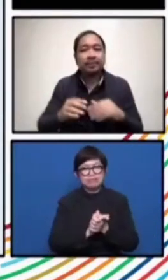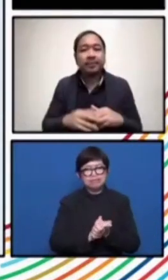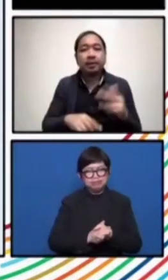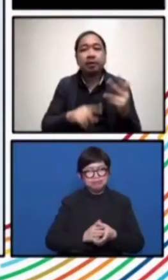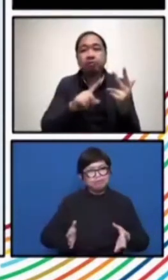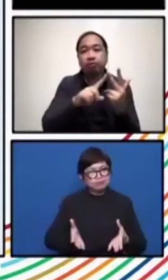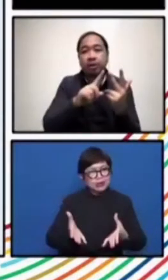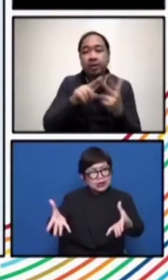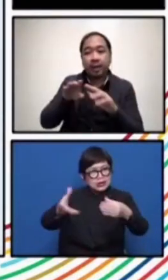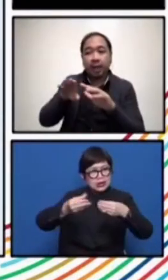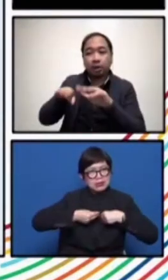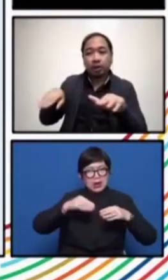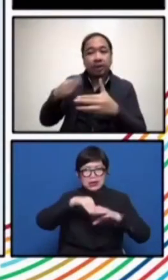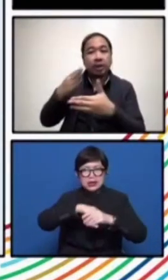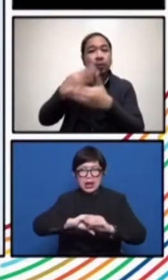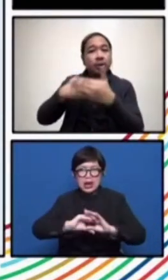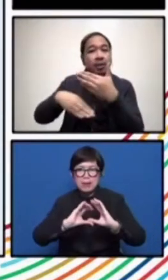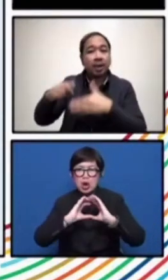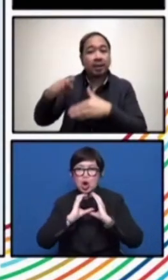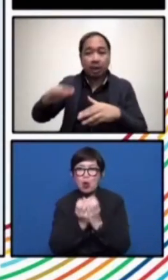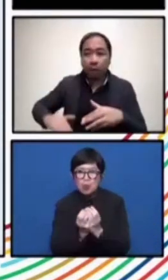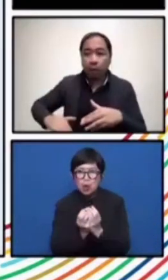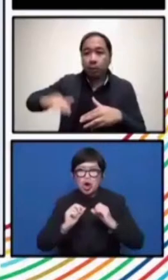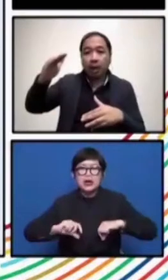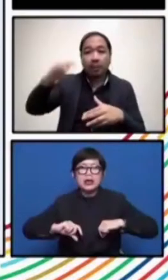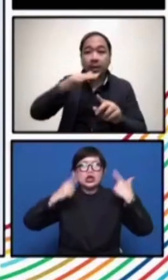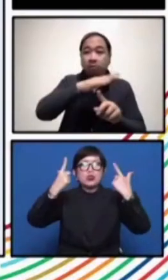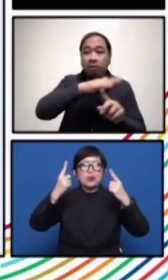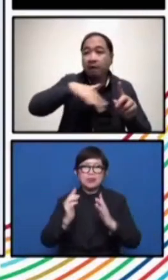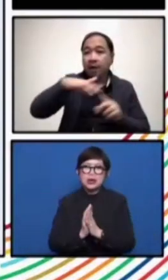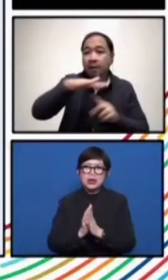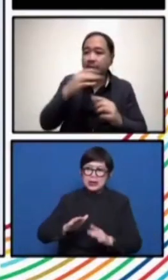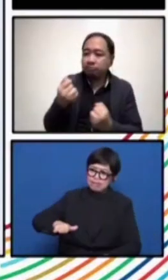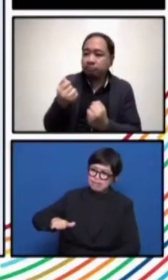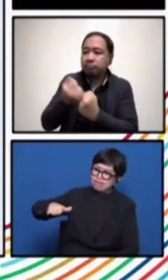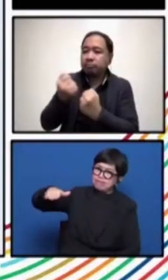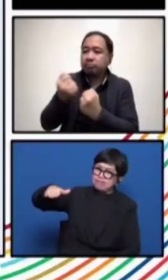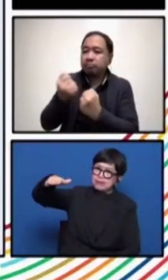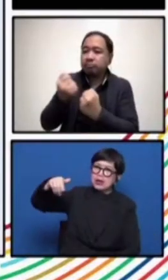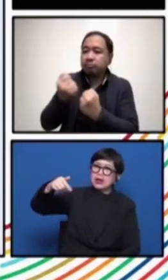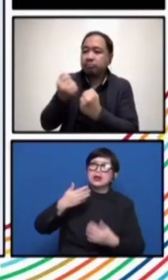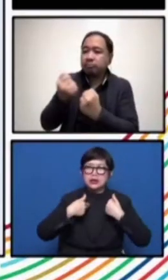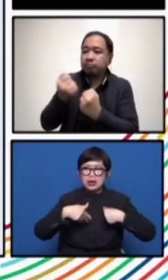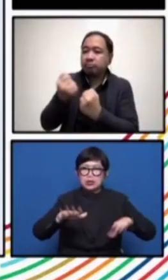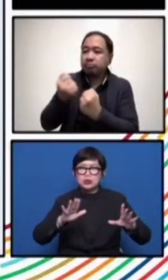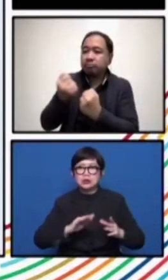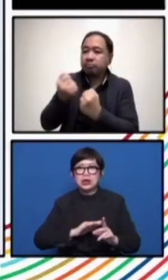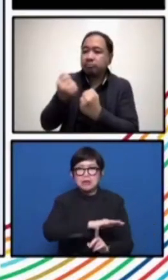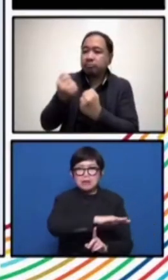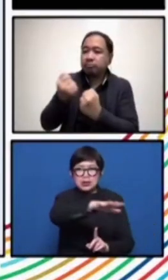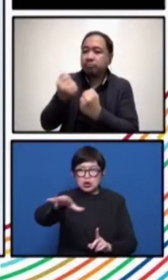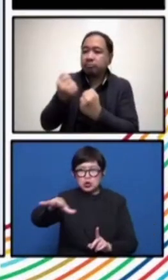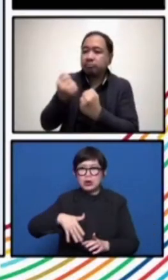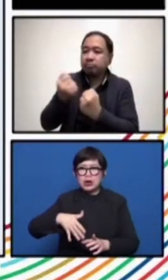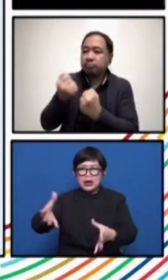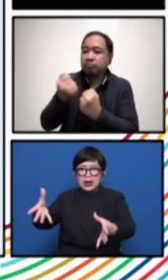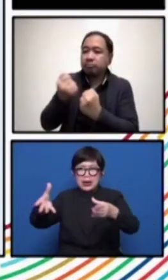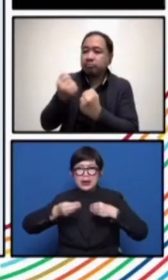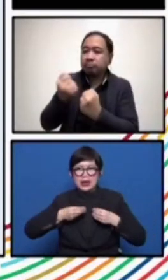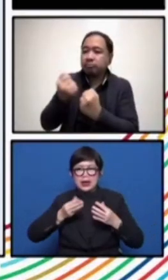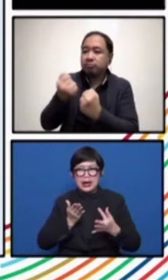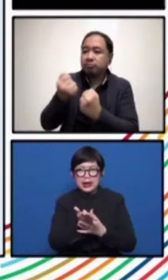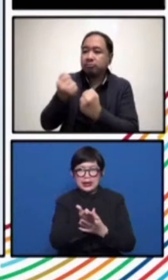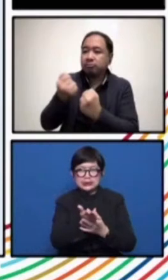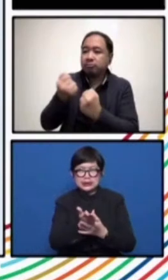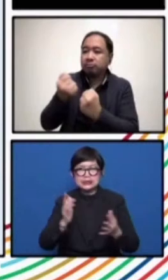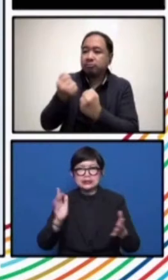enabling environments with access to resources and opportunities to realize their full potential UNICEF